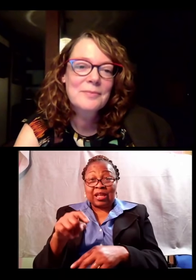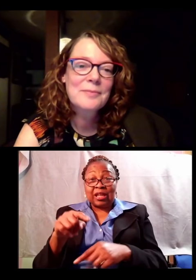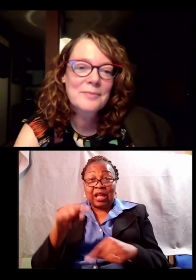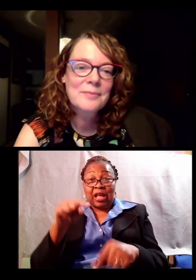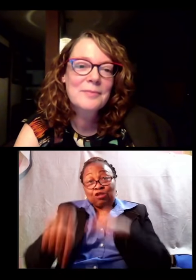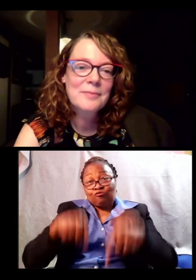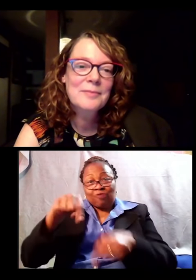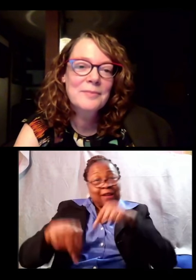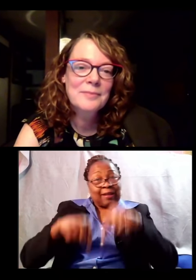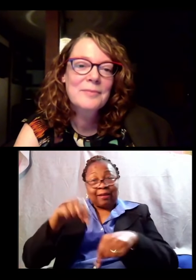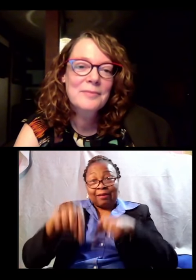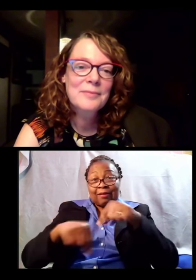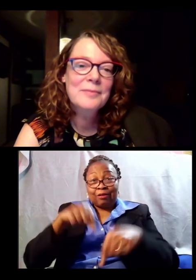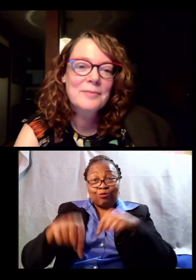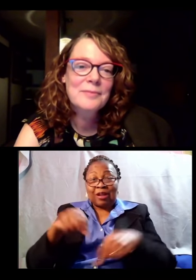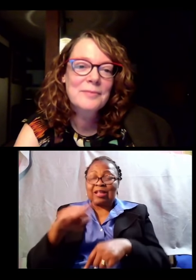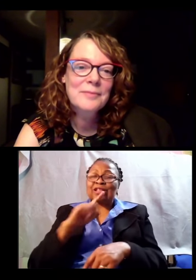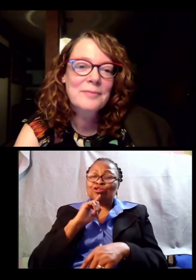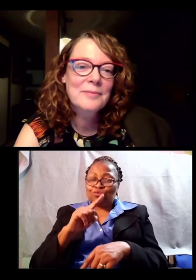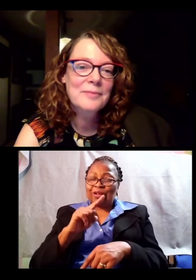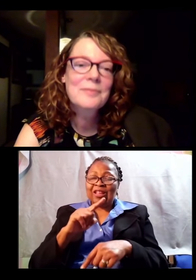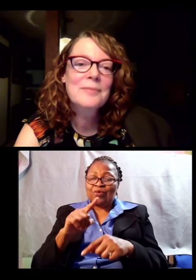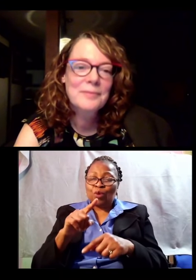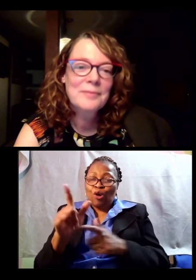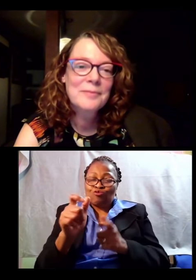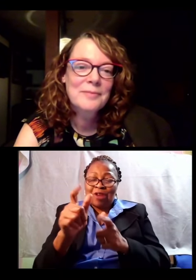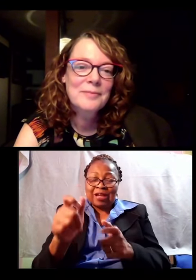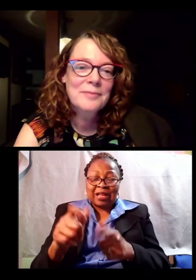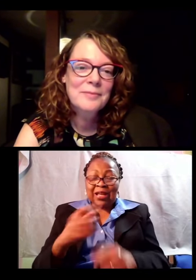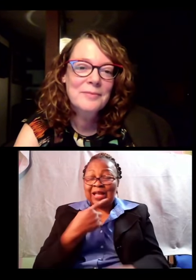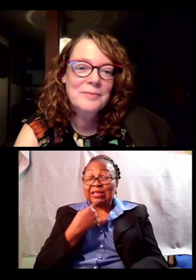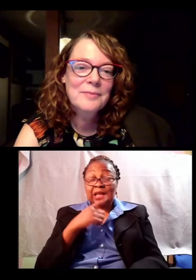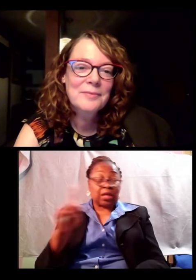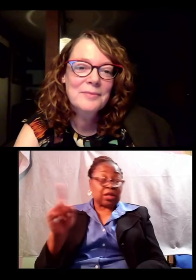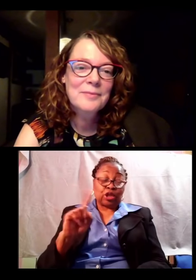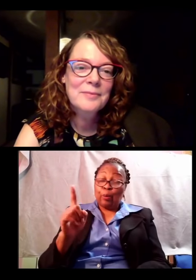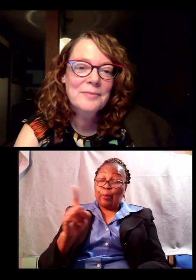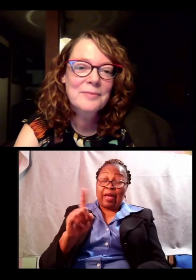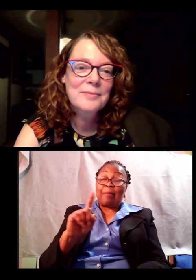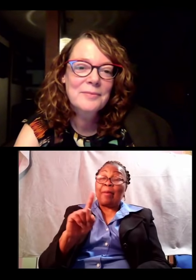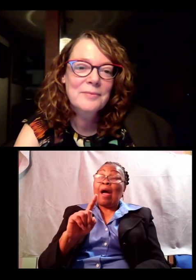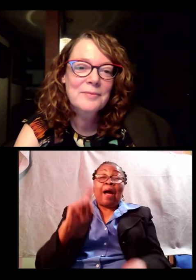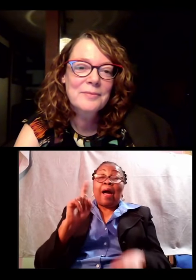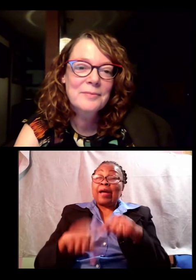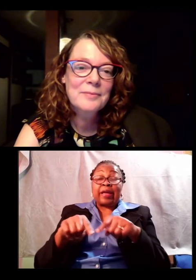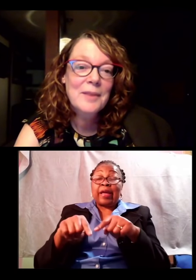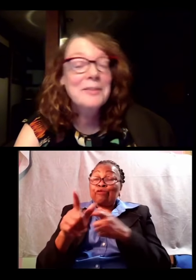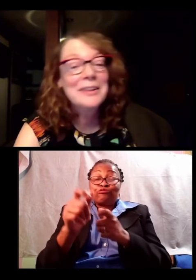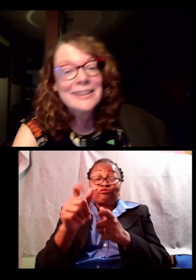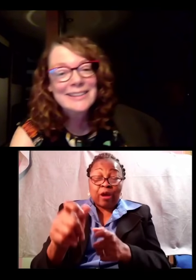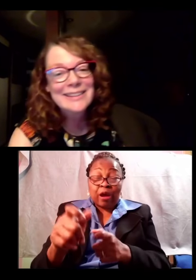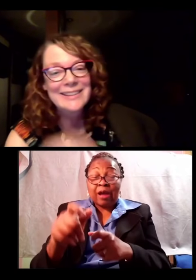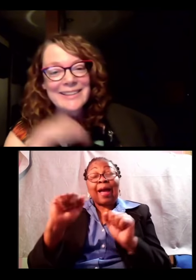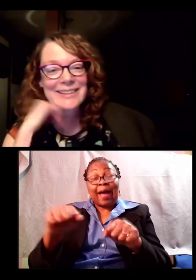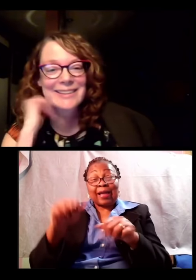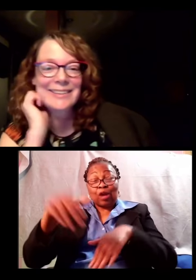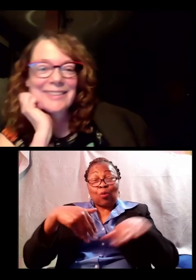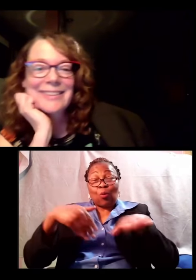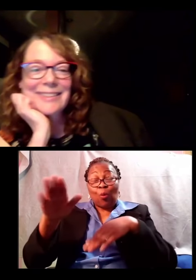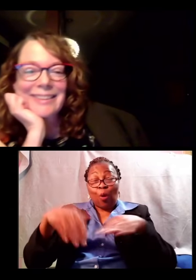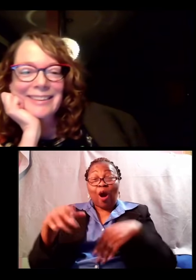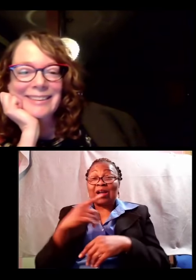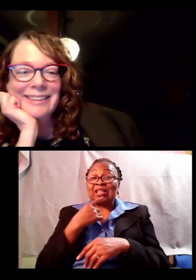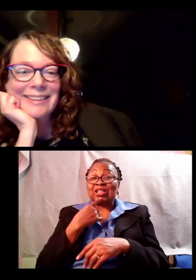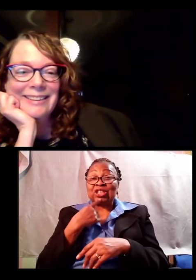running, it's for runners. So I said, Naomi, I can't run, I can walk. She said, oh, you can gear it to your own speed. The